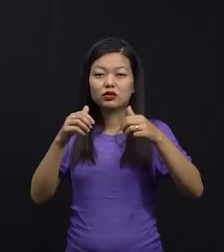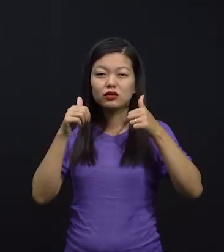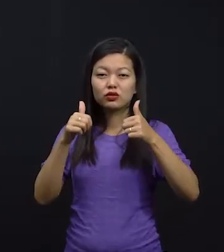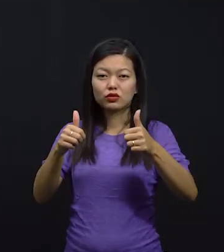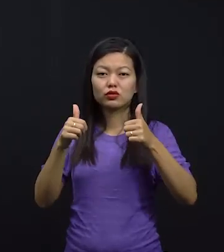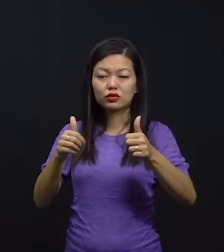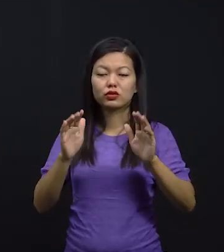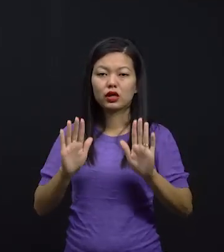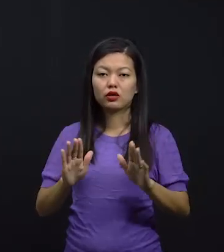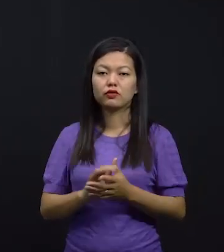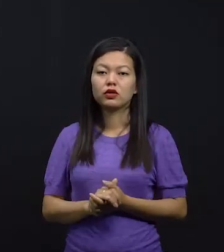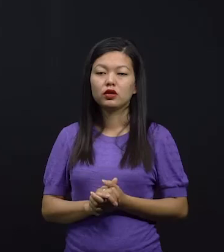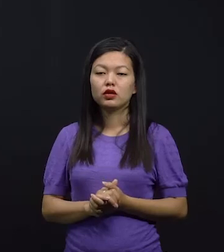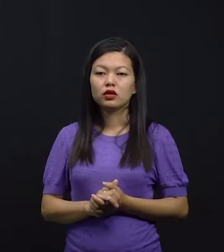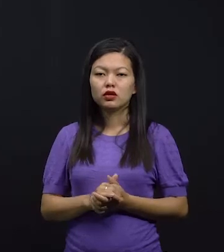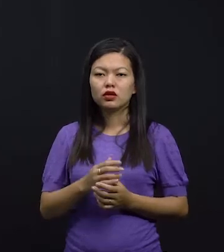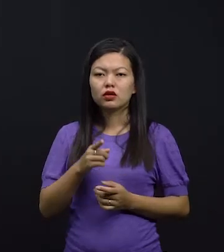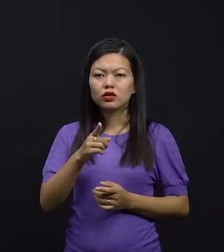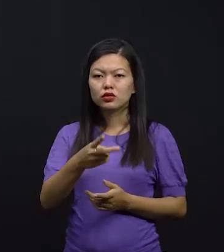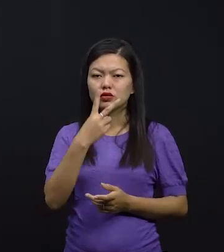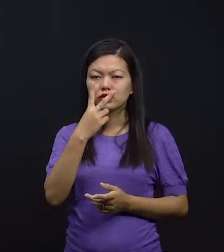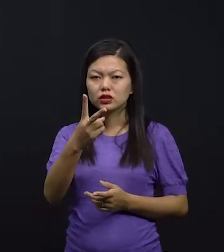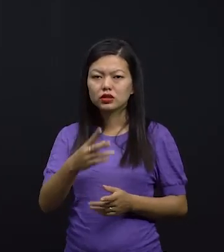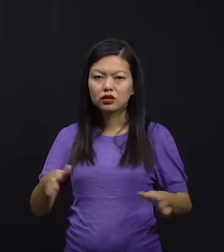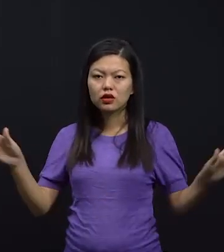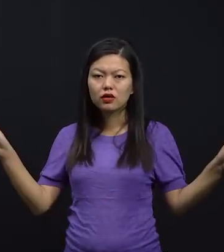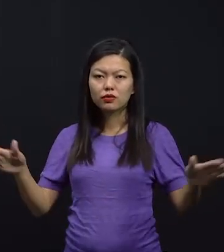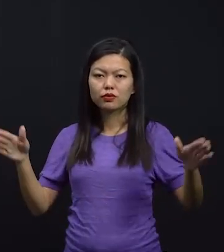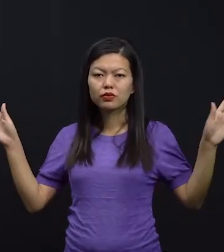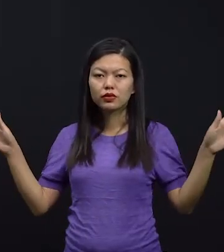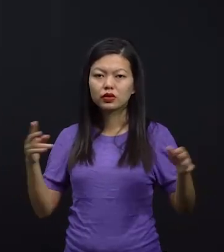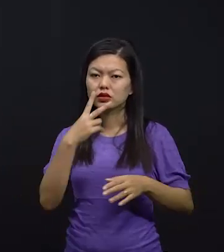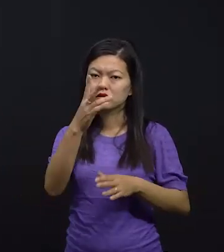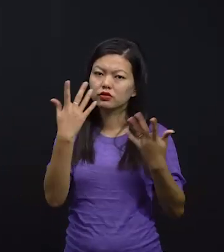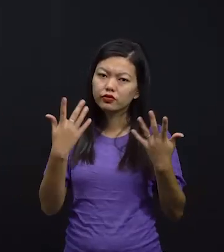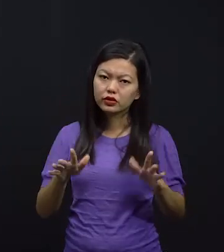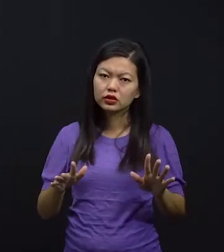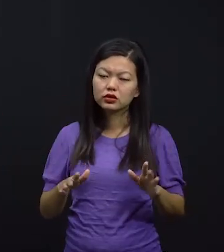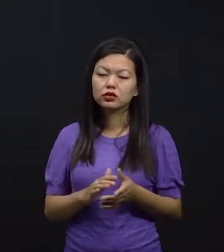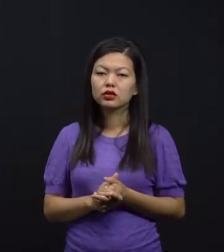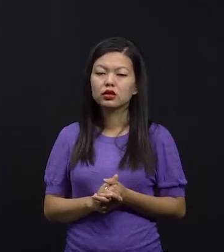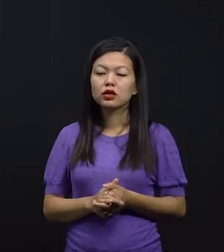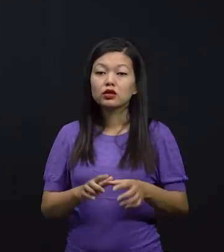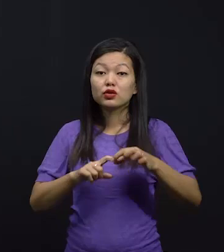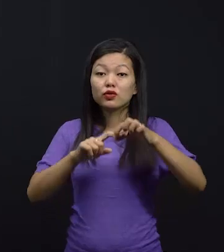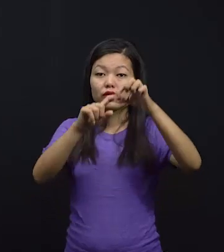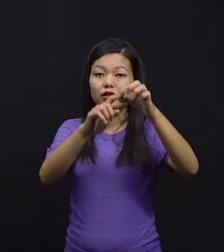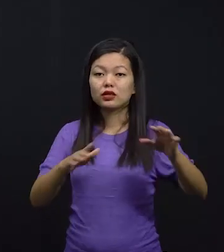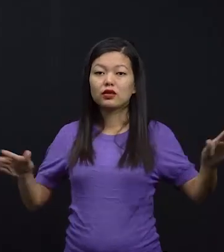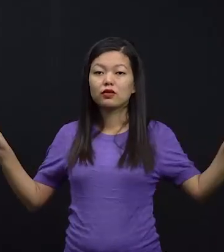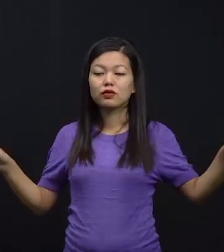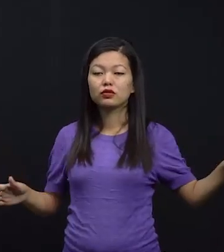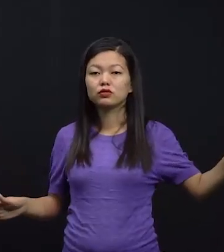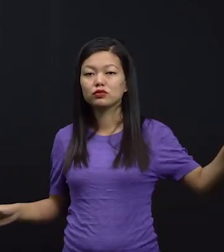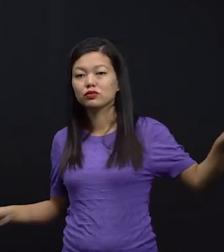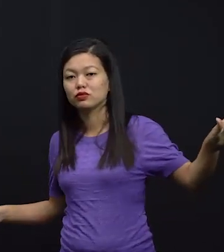a windhover flying around, a falcon flying around, and you see the quality. It is very different from the other birds that you